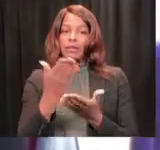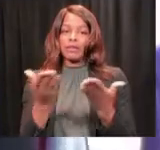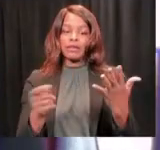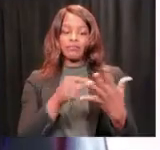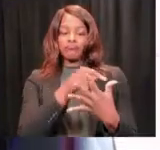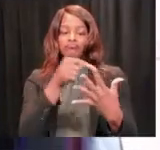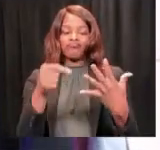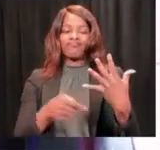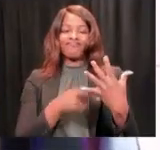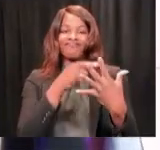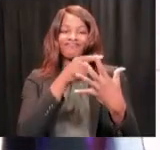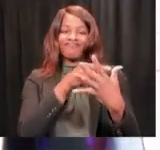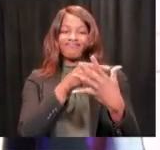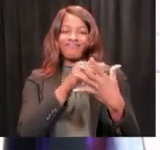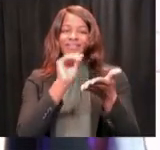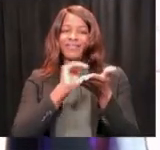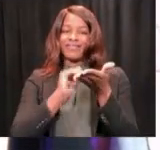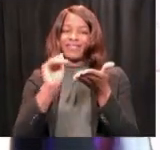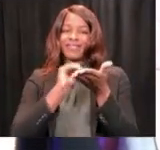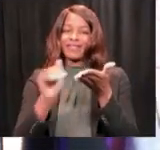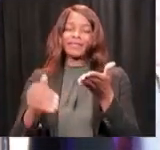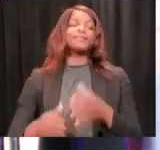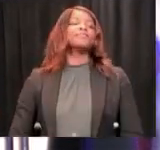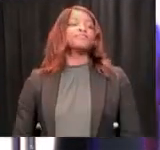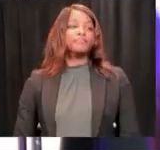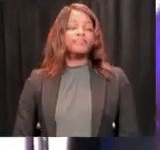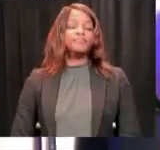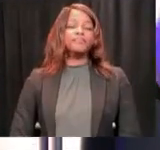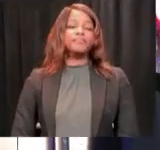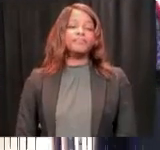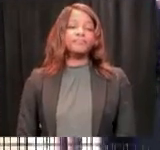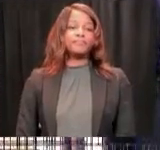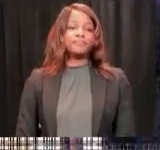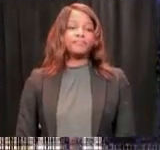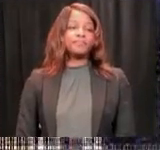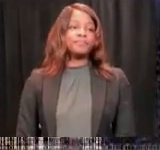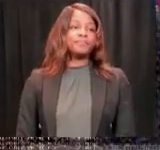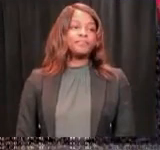need forgiveness. Forgiveness.